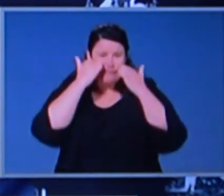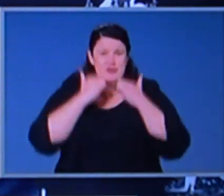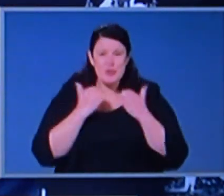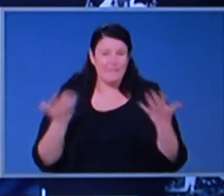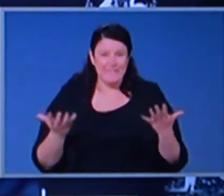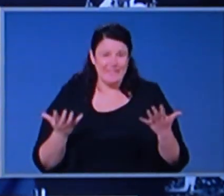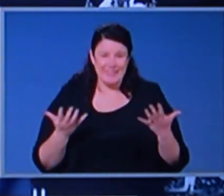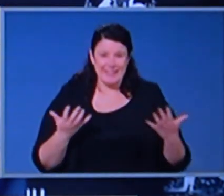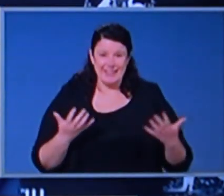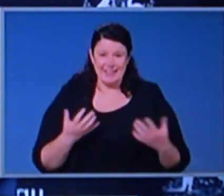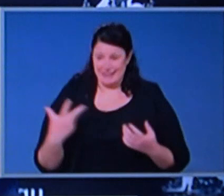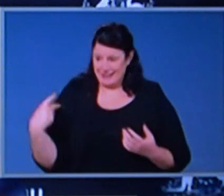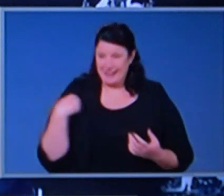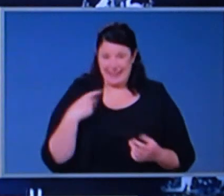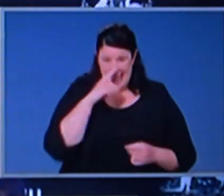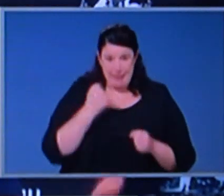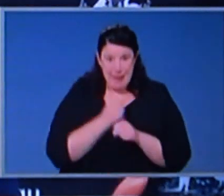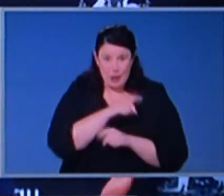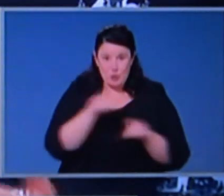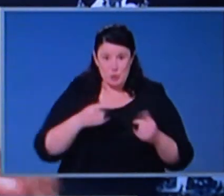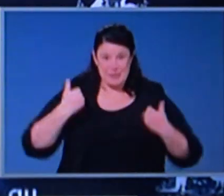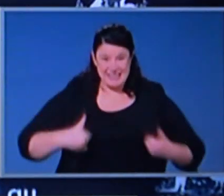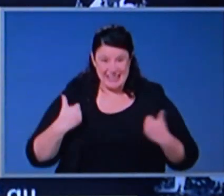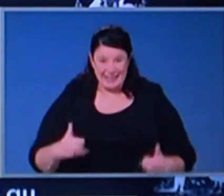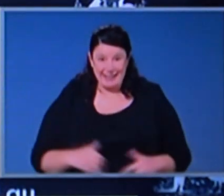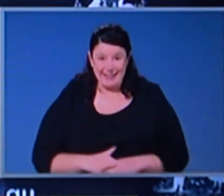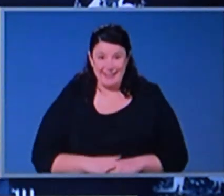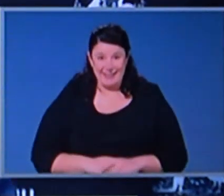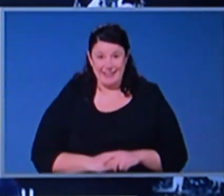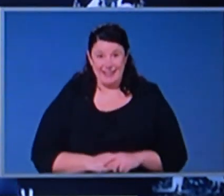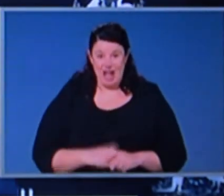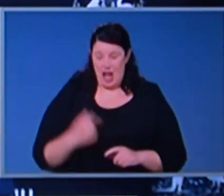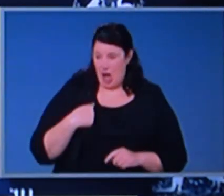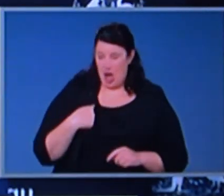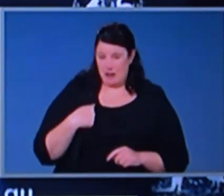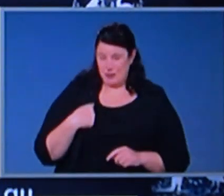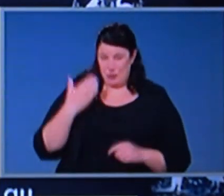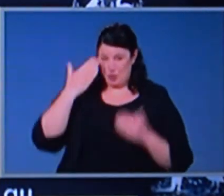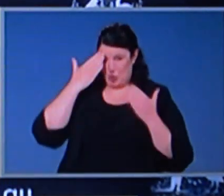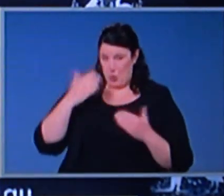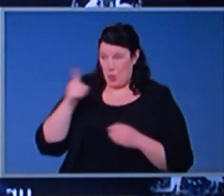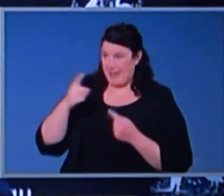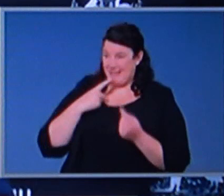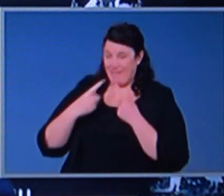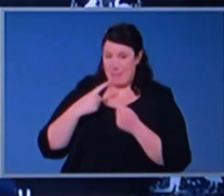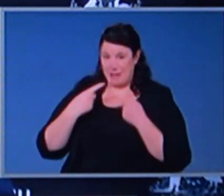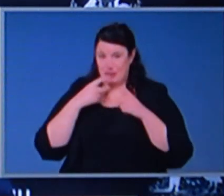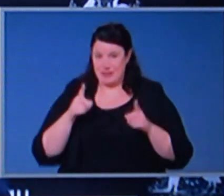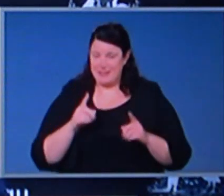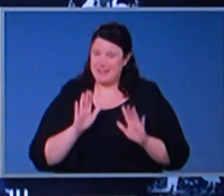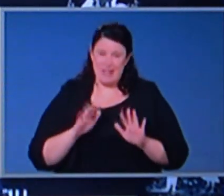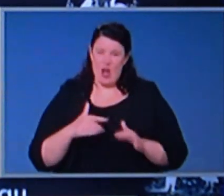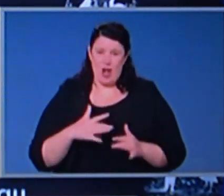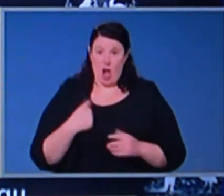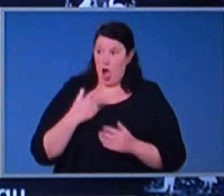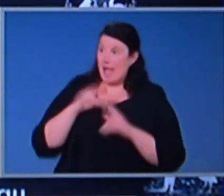They could be quite toxic to people. I wasn't privy to his comments, so I would be very careful about commenting on